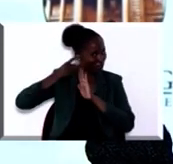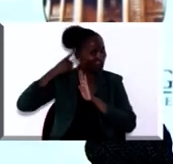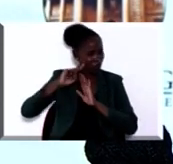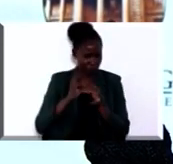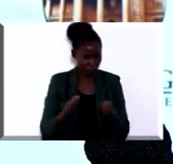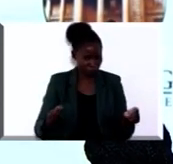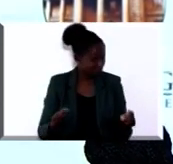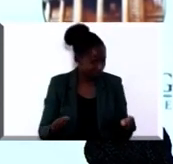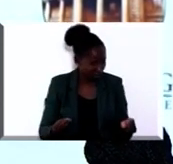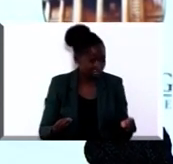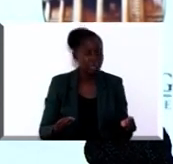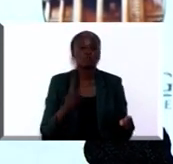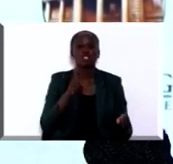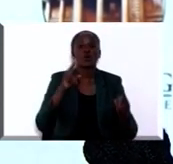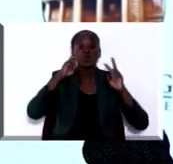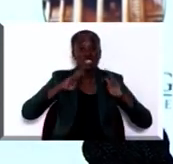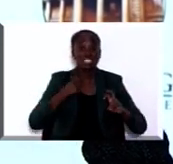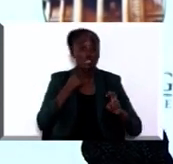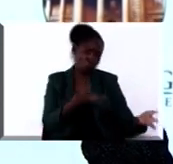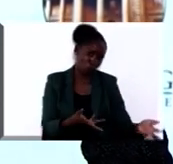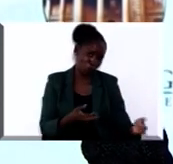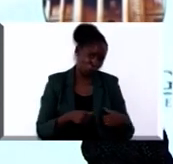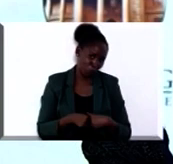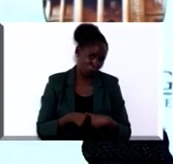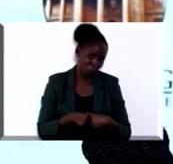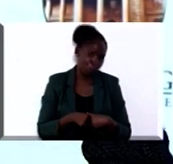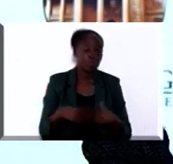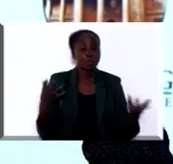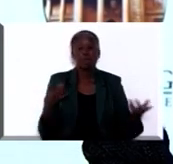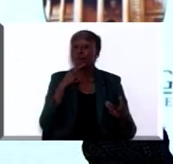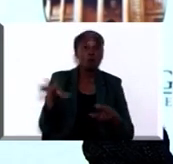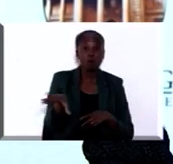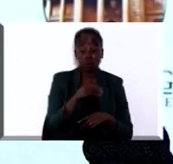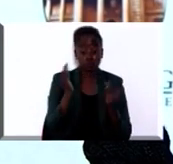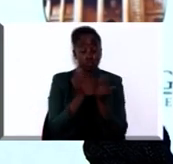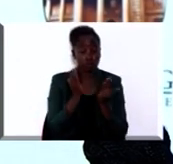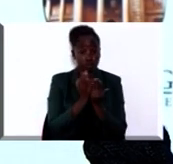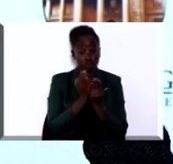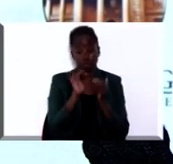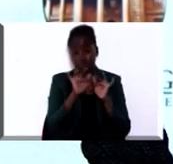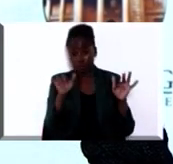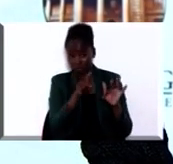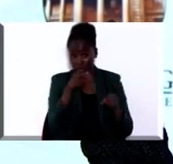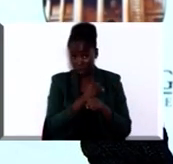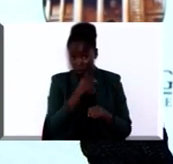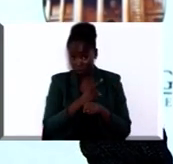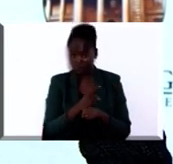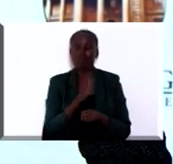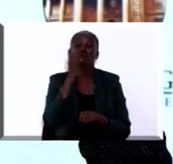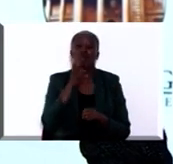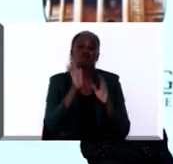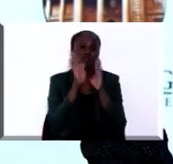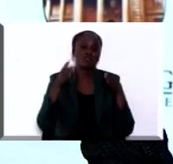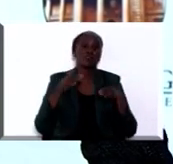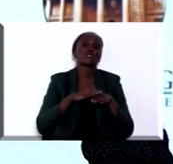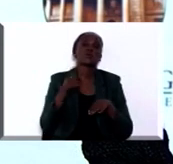children. Research says so. So all public schools in Gauteng are going to be focusing